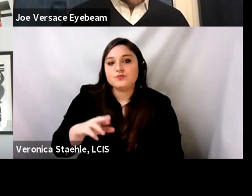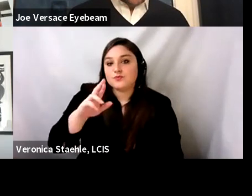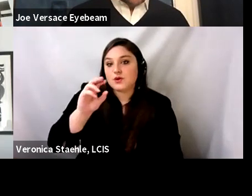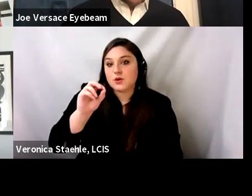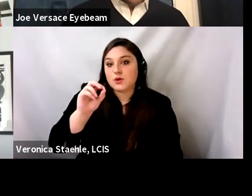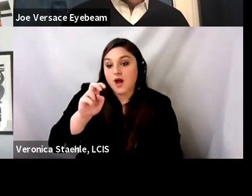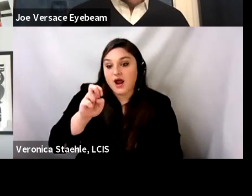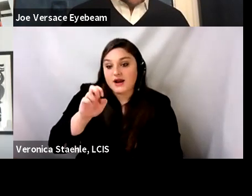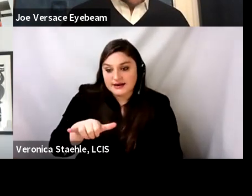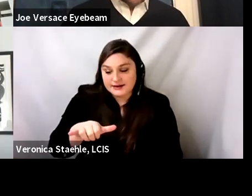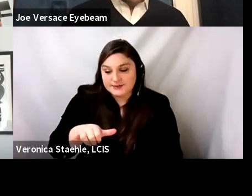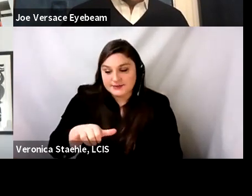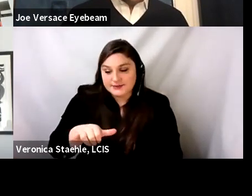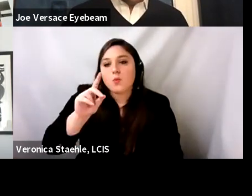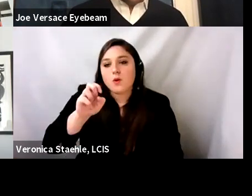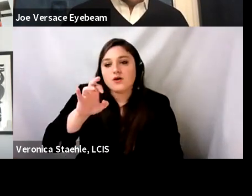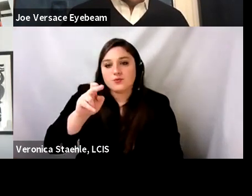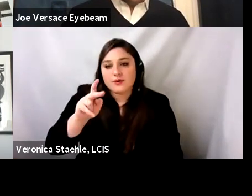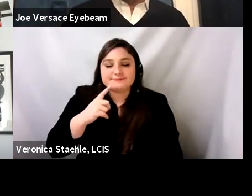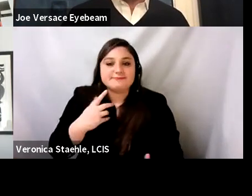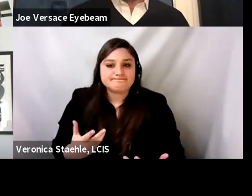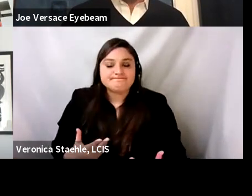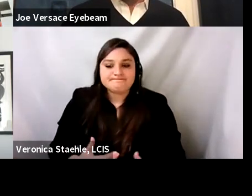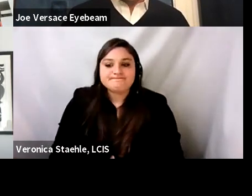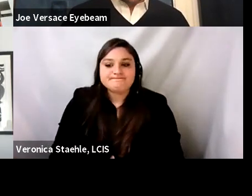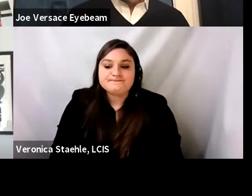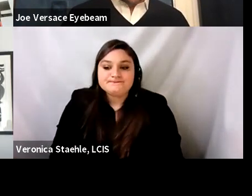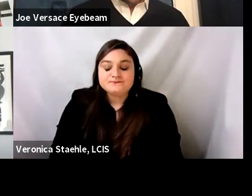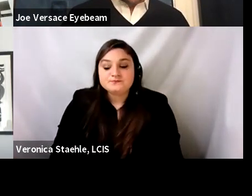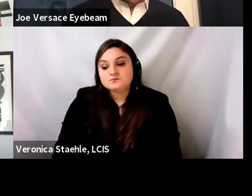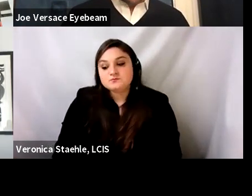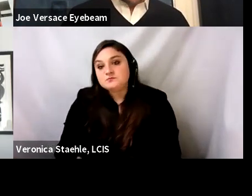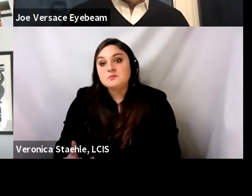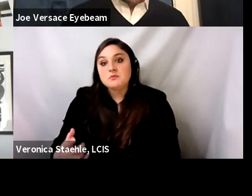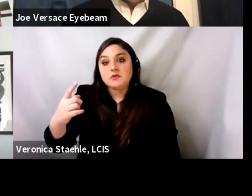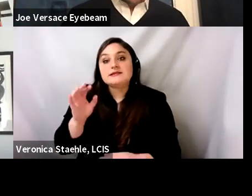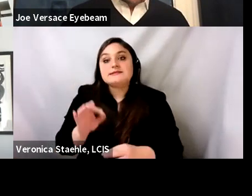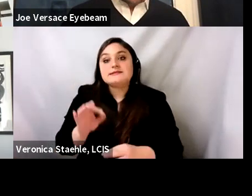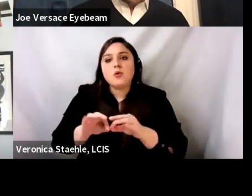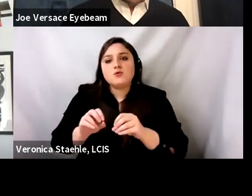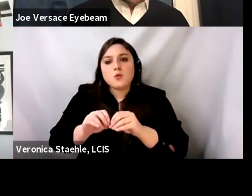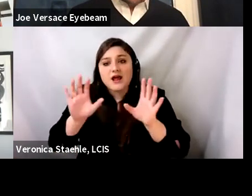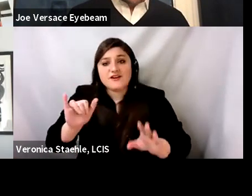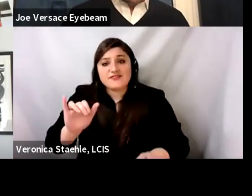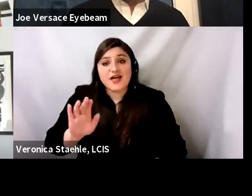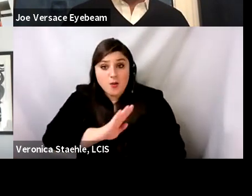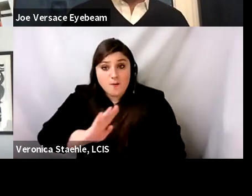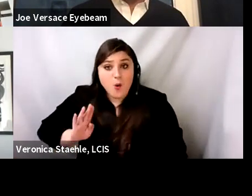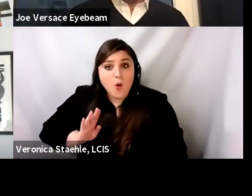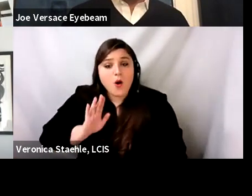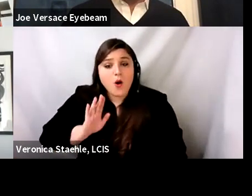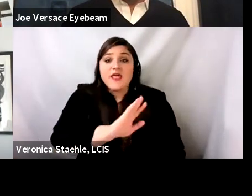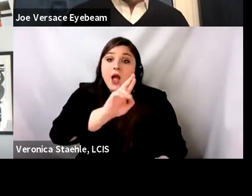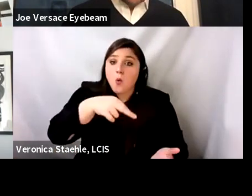just knowing that at the end of the day, the board is there to support the mission of the organization, you know, just going back